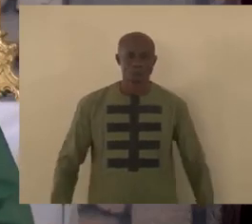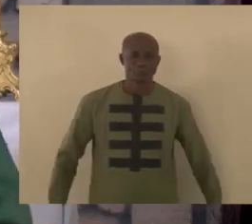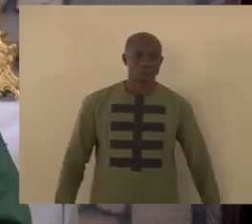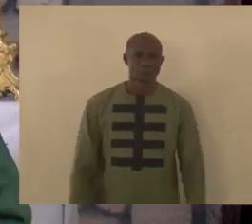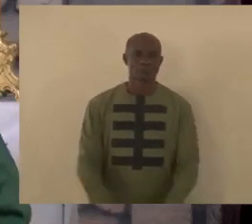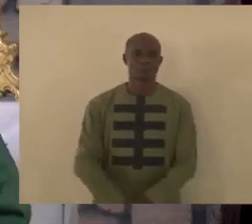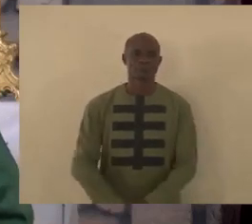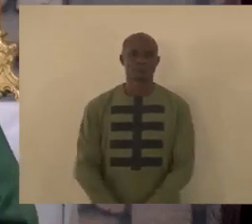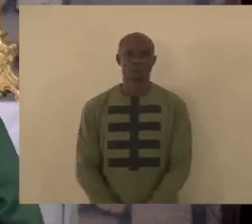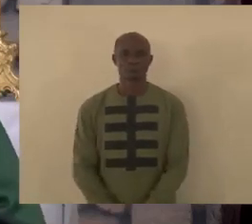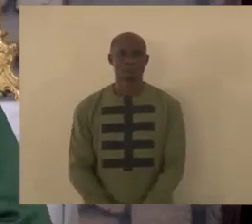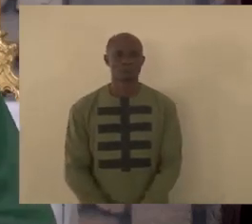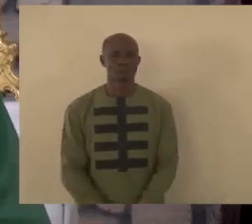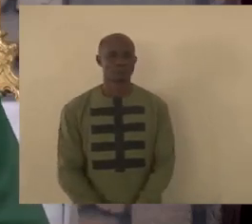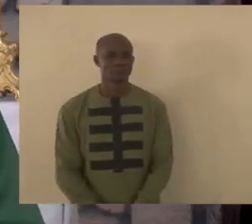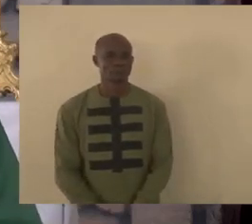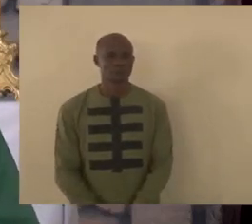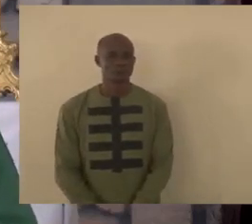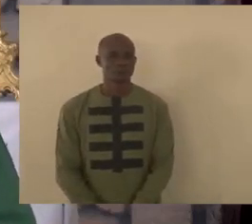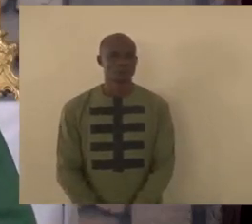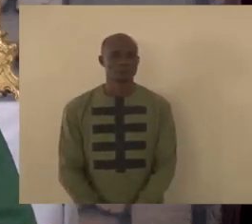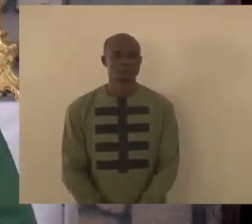No other person? Okay, please.